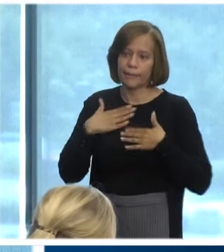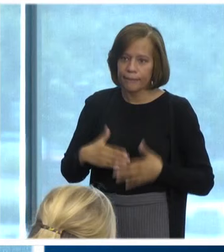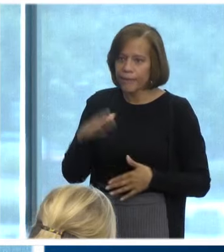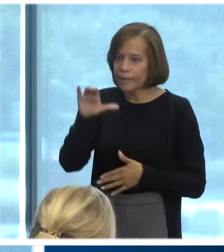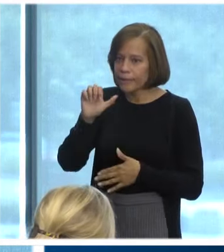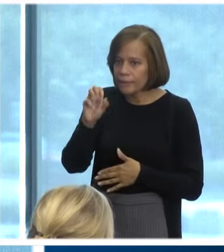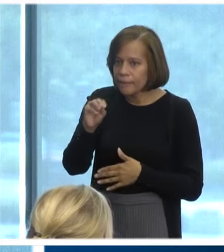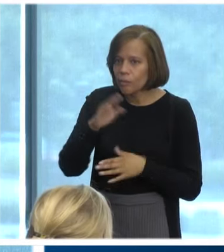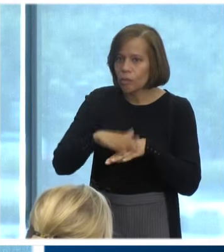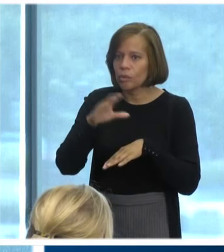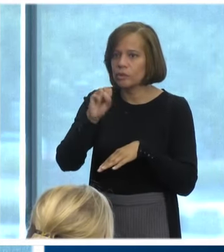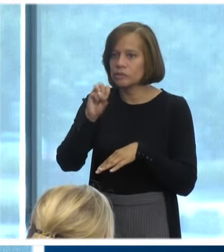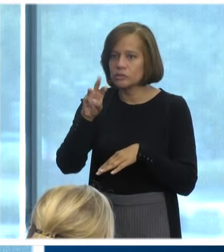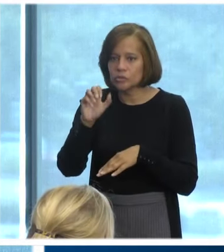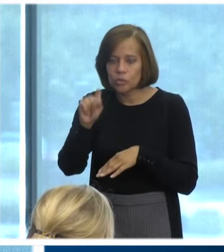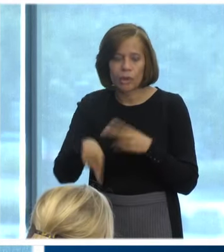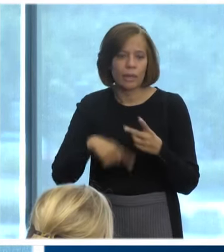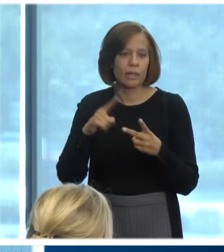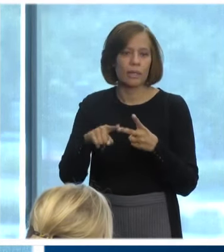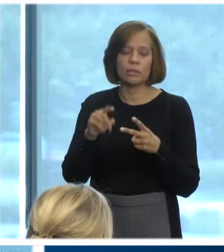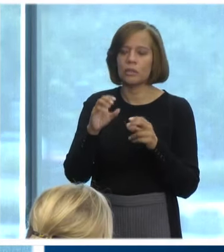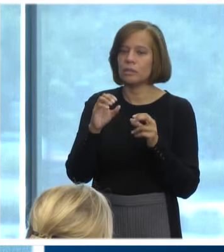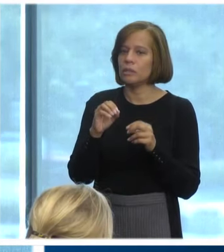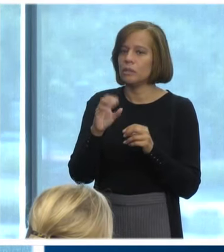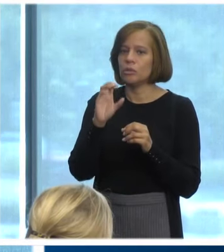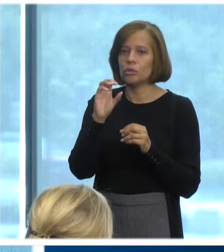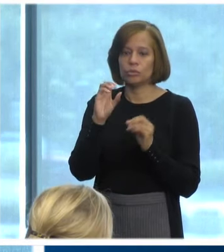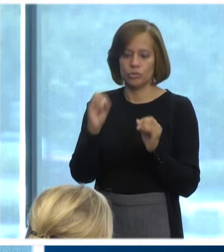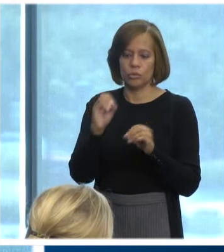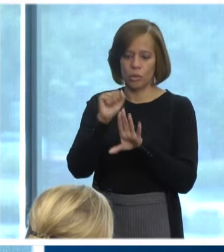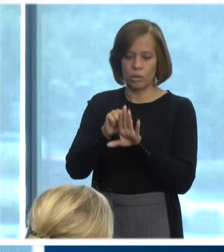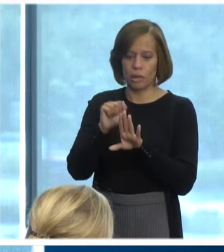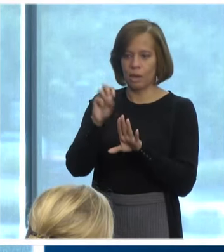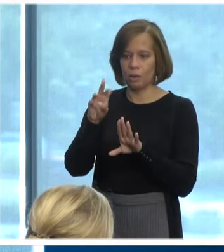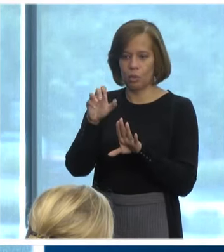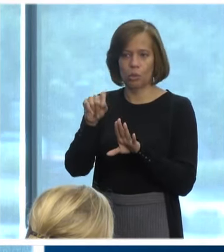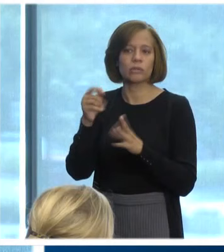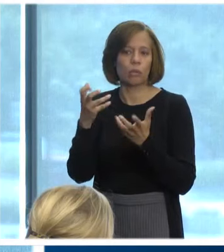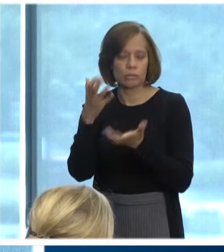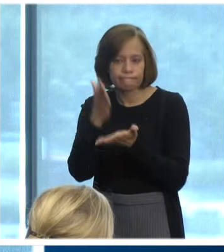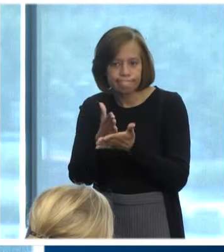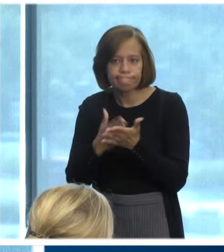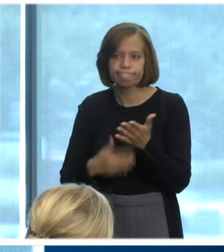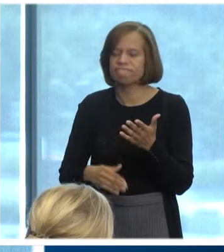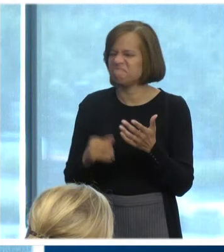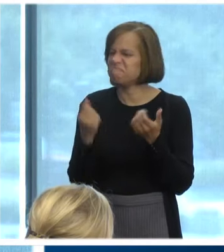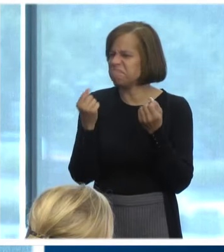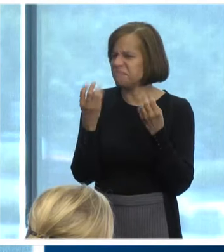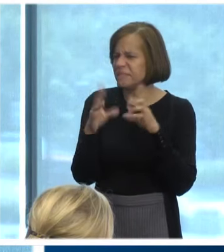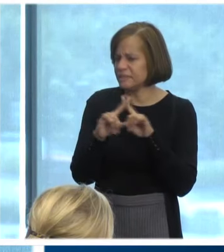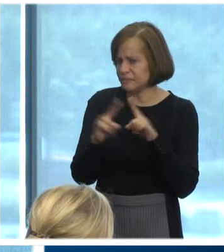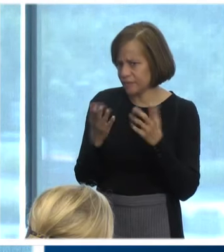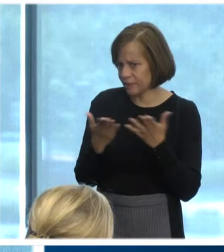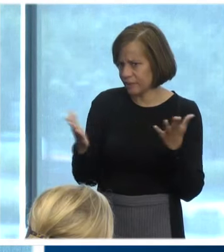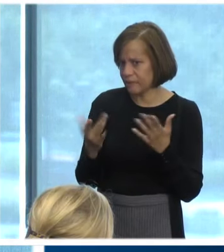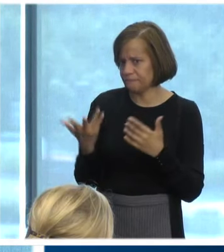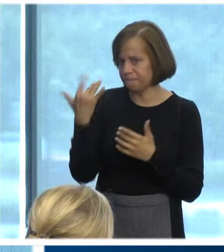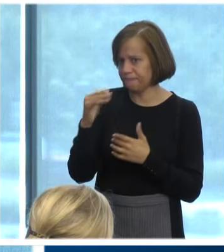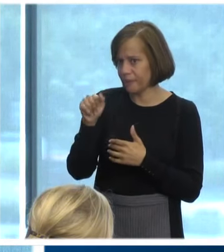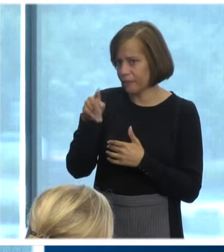officers and stopping no-knock warrants, all those things were already on my radar and my reform list back in